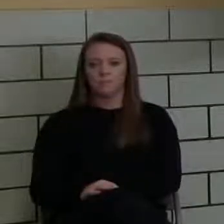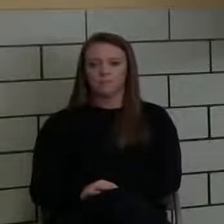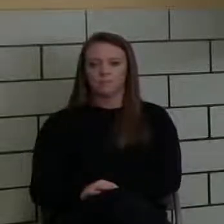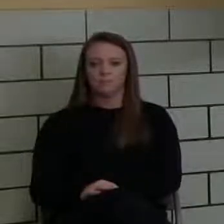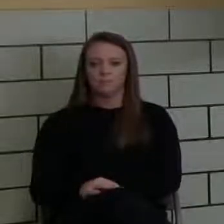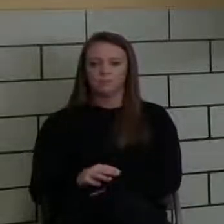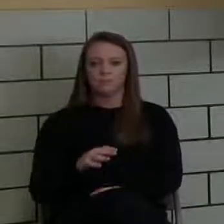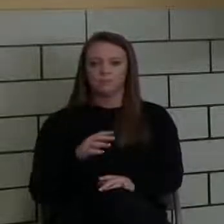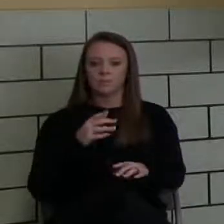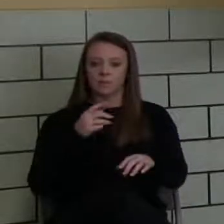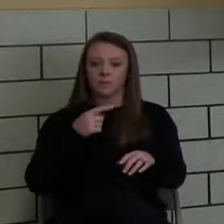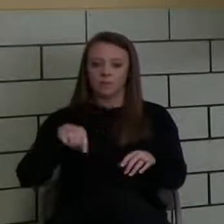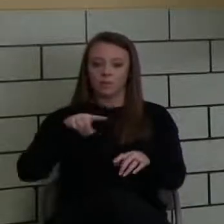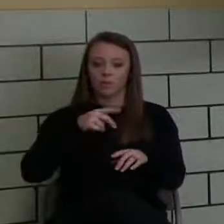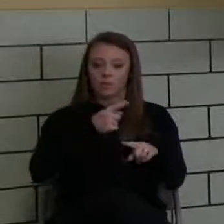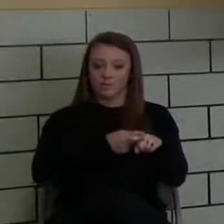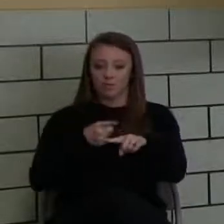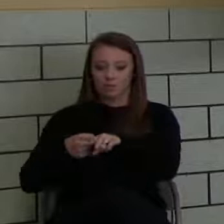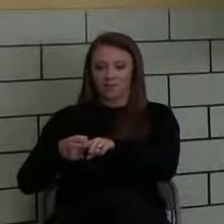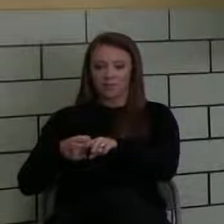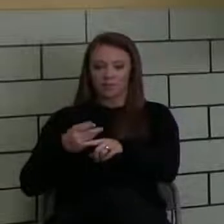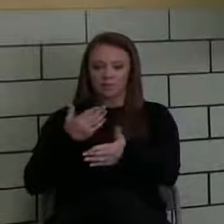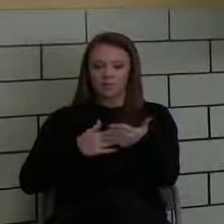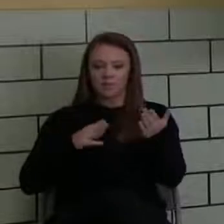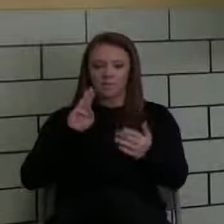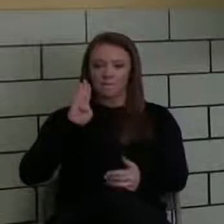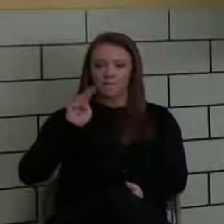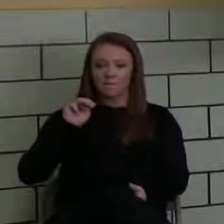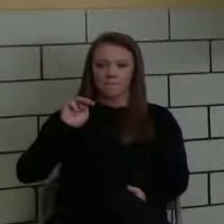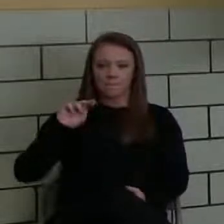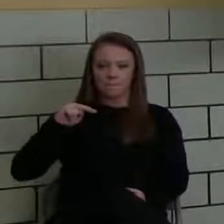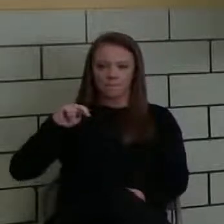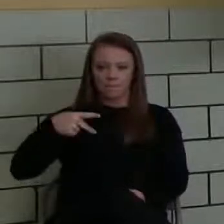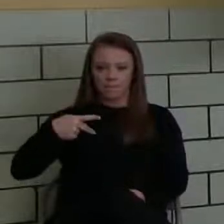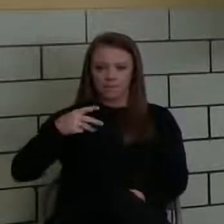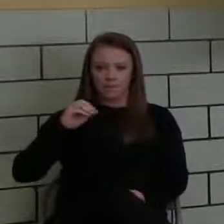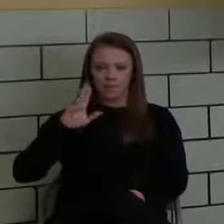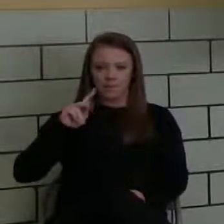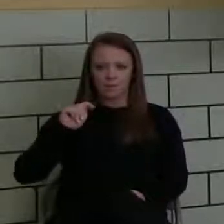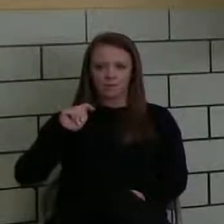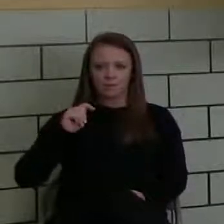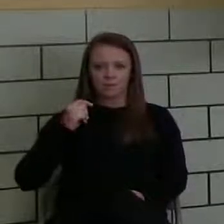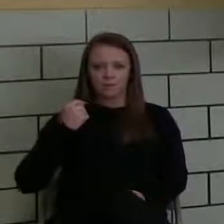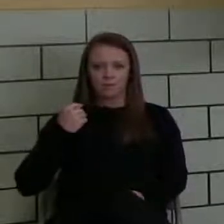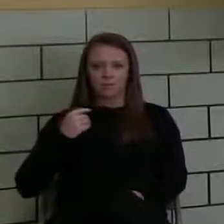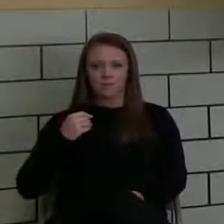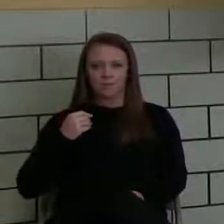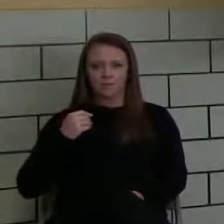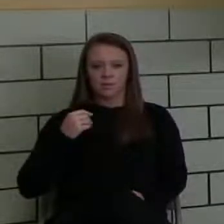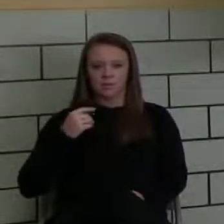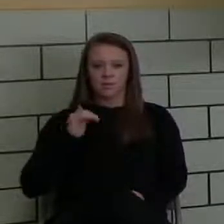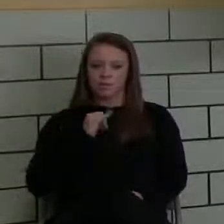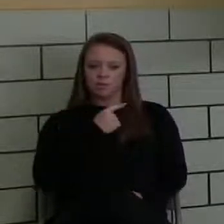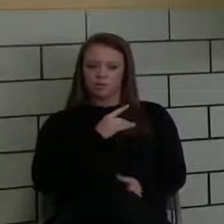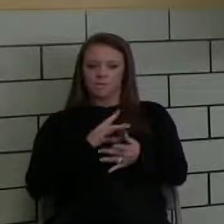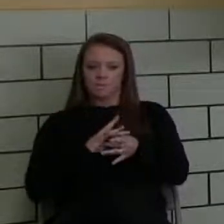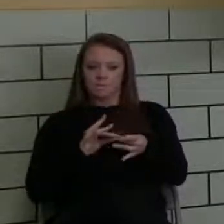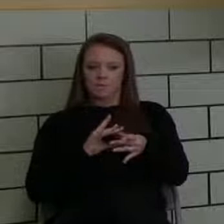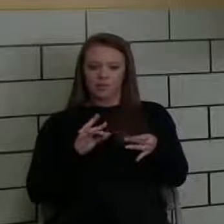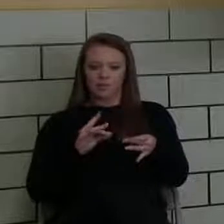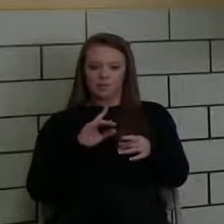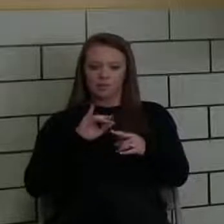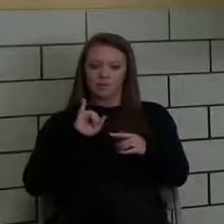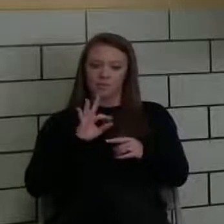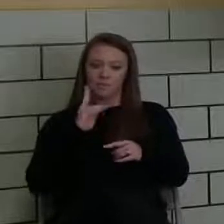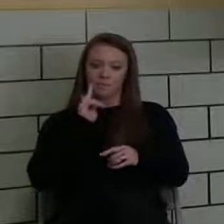outs that Aaron was talking about. The curb line will move out to the edge of the parking zone so that as people need to